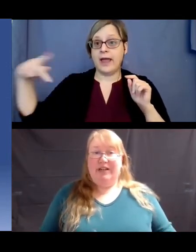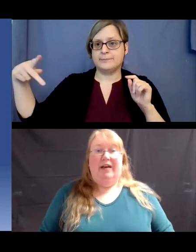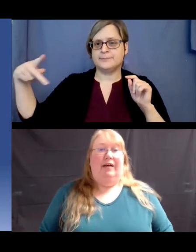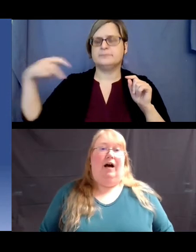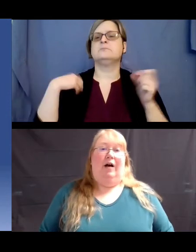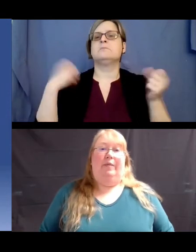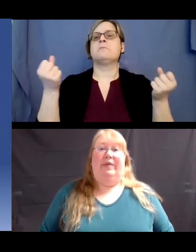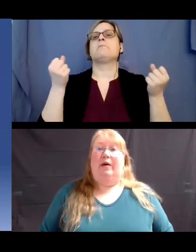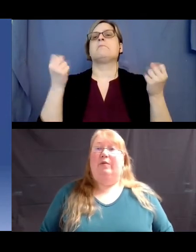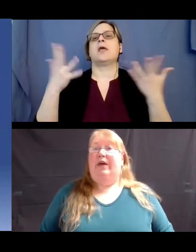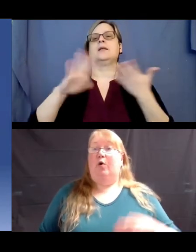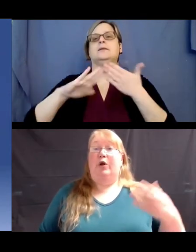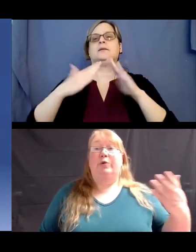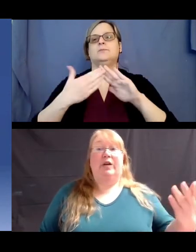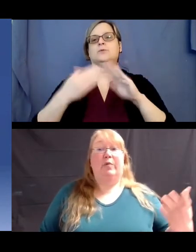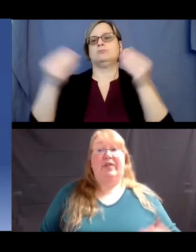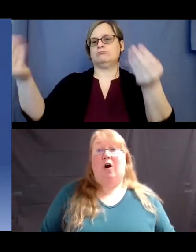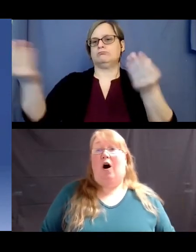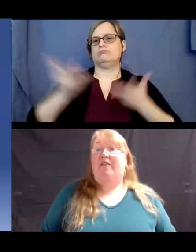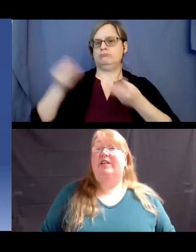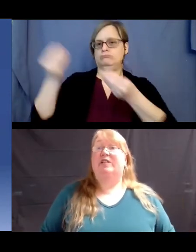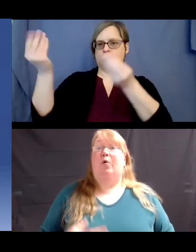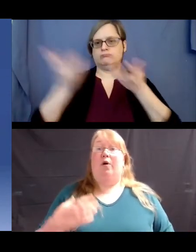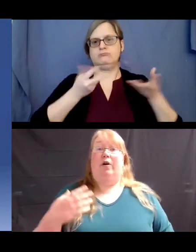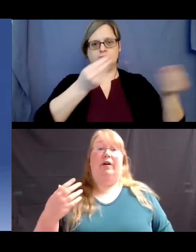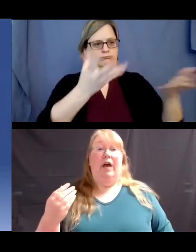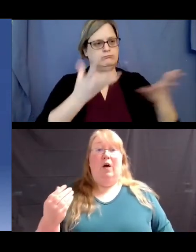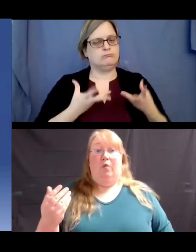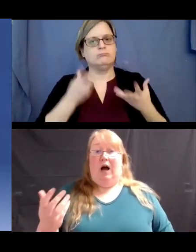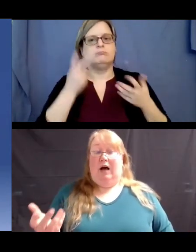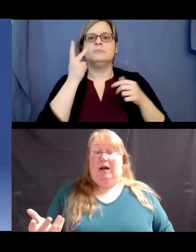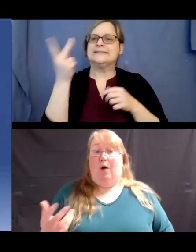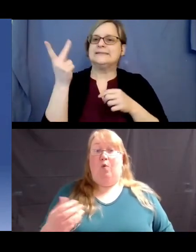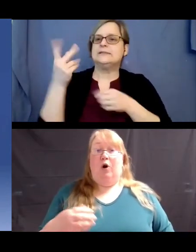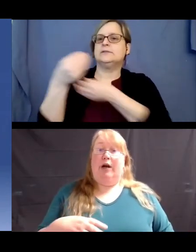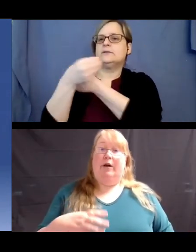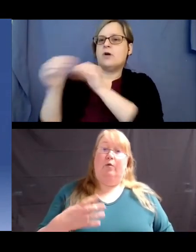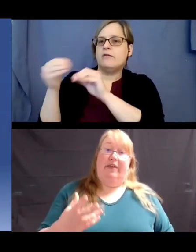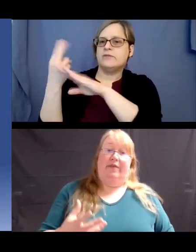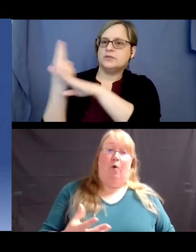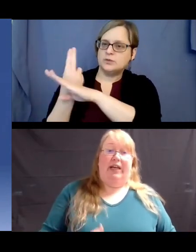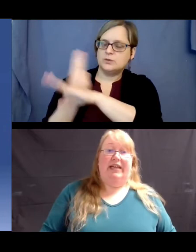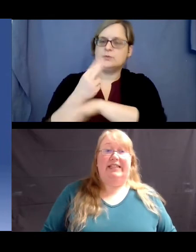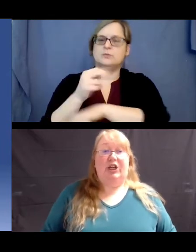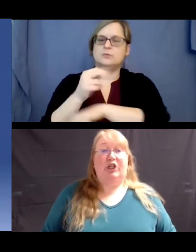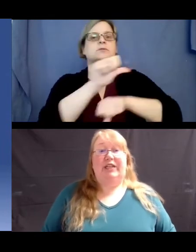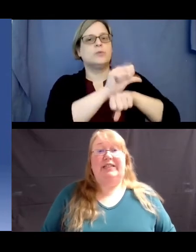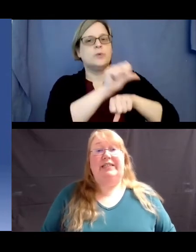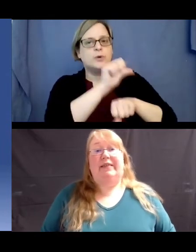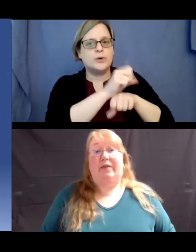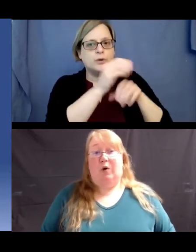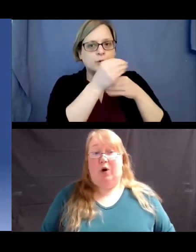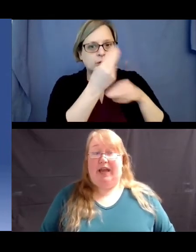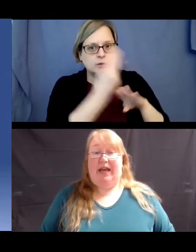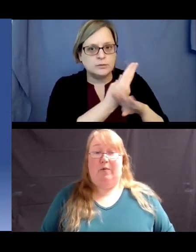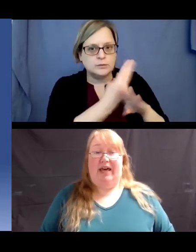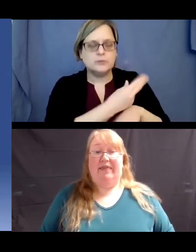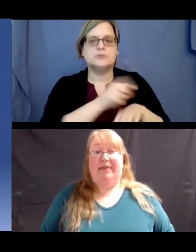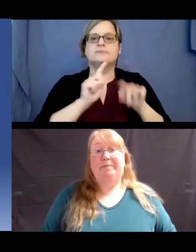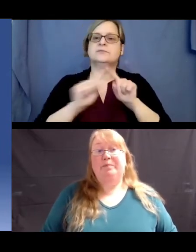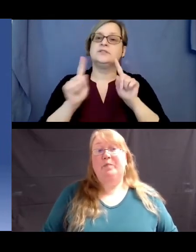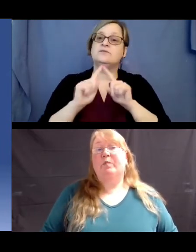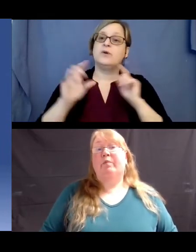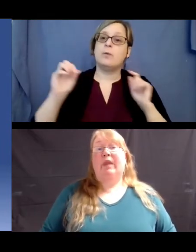about, that they're using with their office or at work with the organizations that they're working